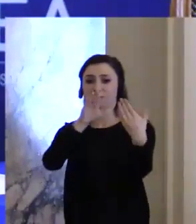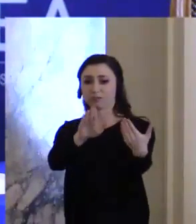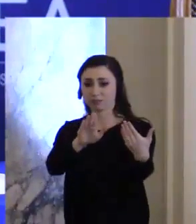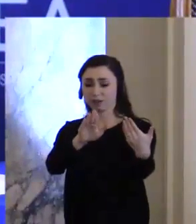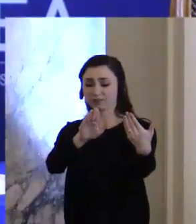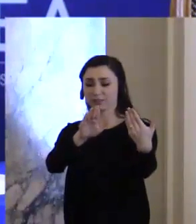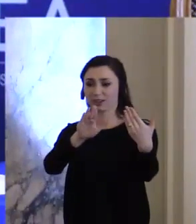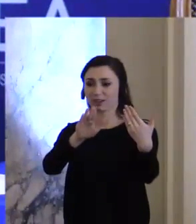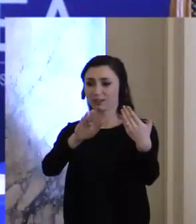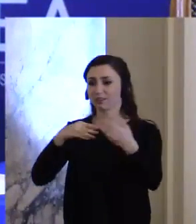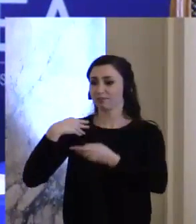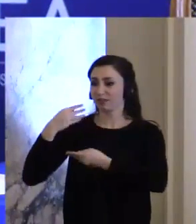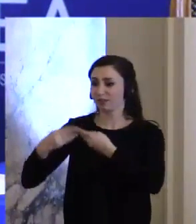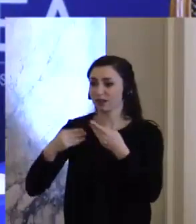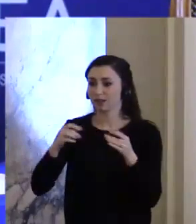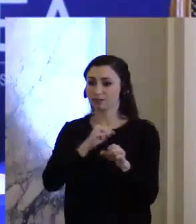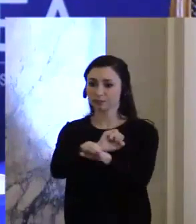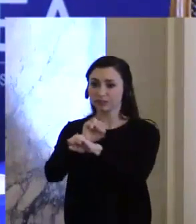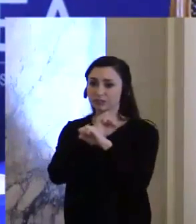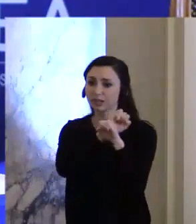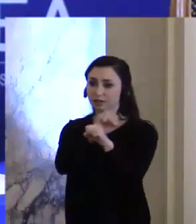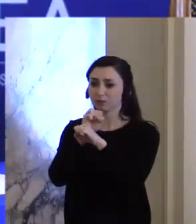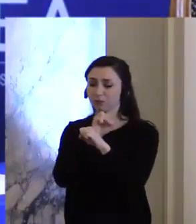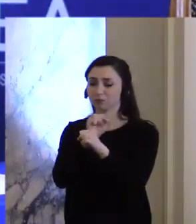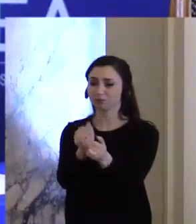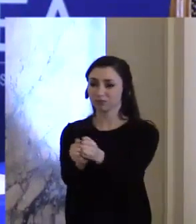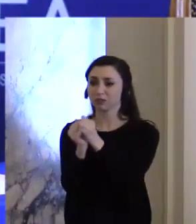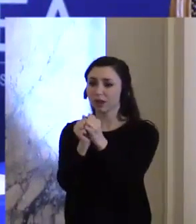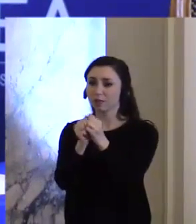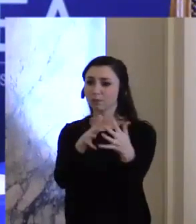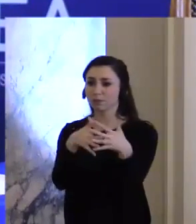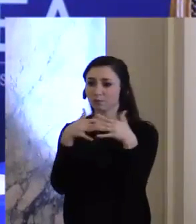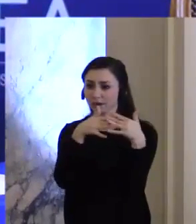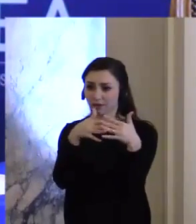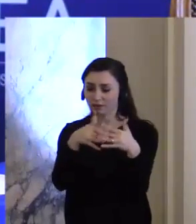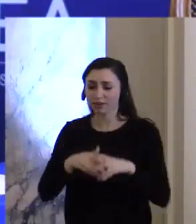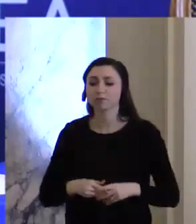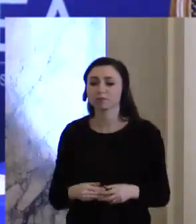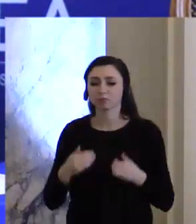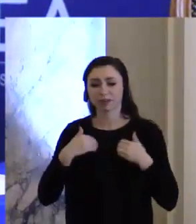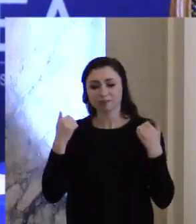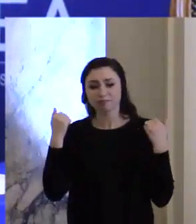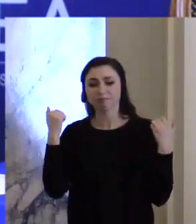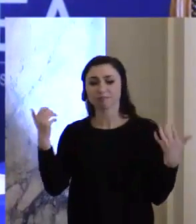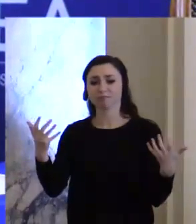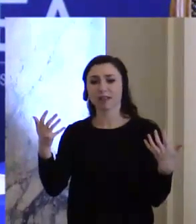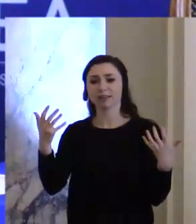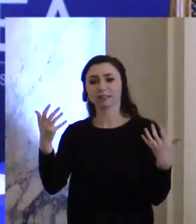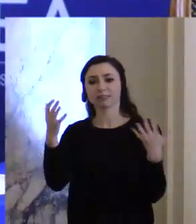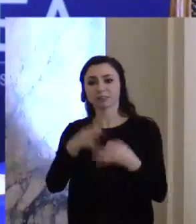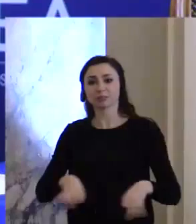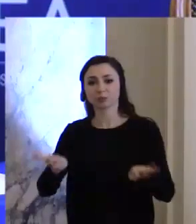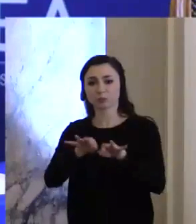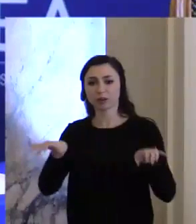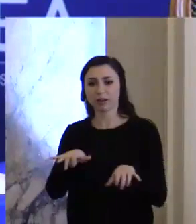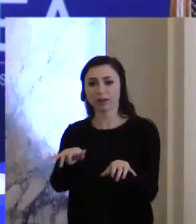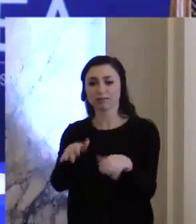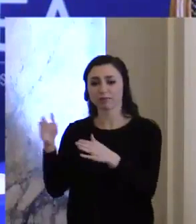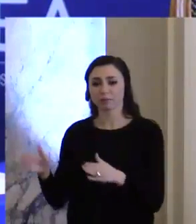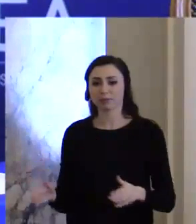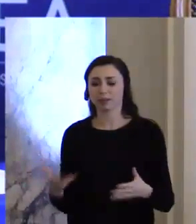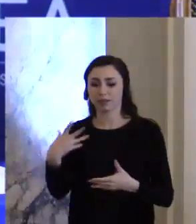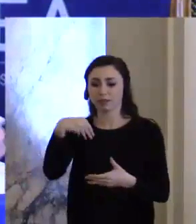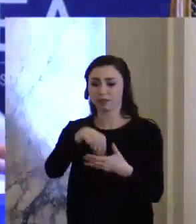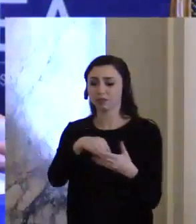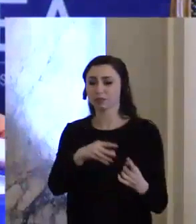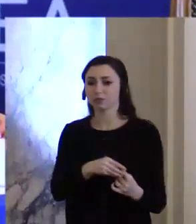Racism Together in the Americas, and we have several high-profile activities being planned, including a special session